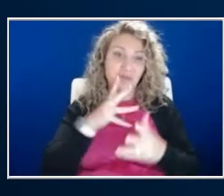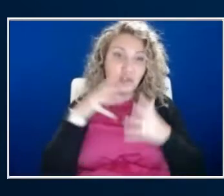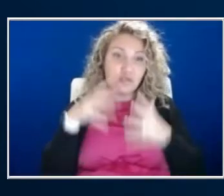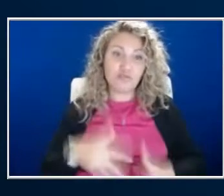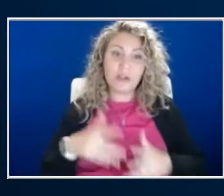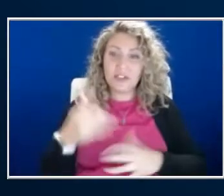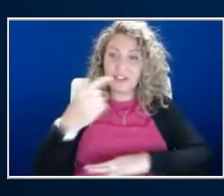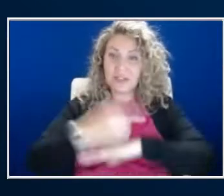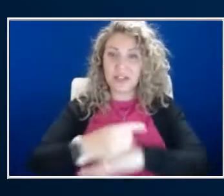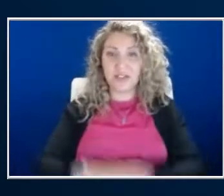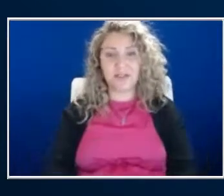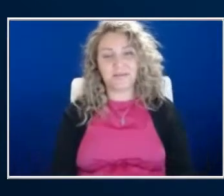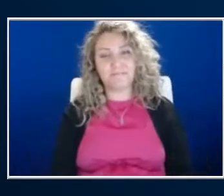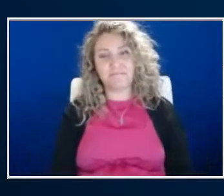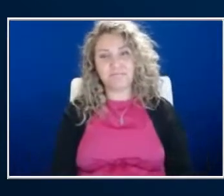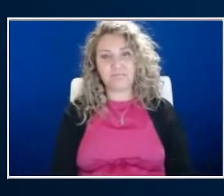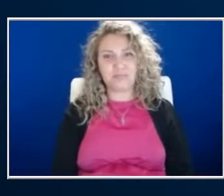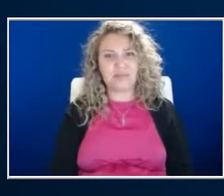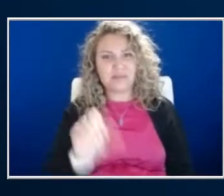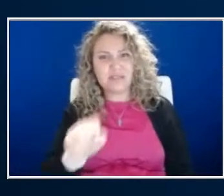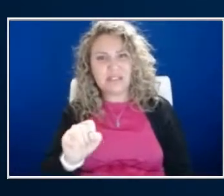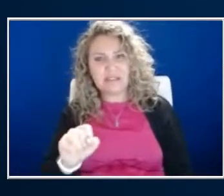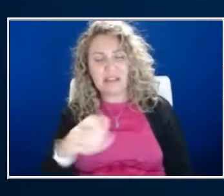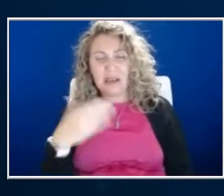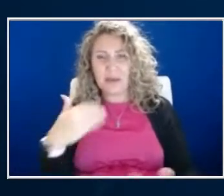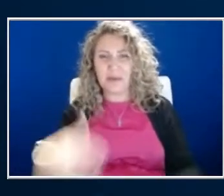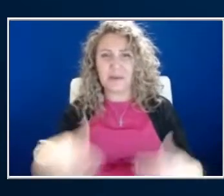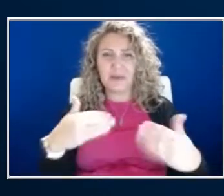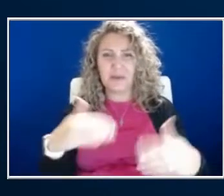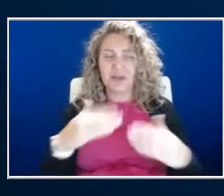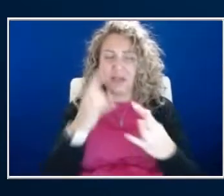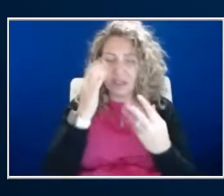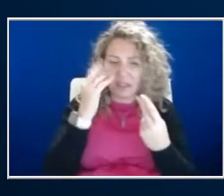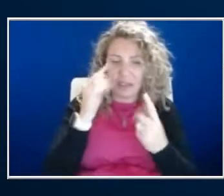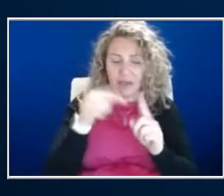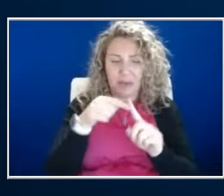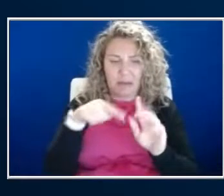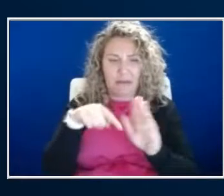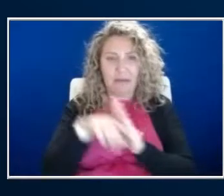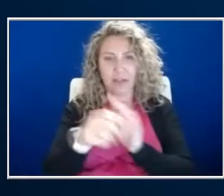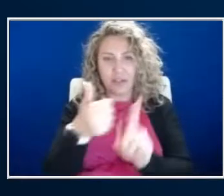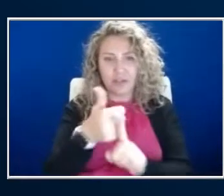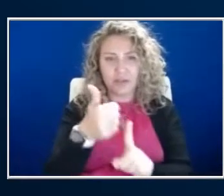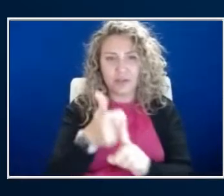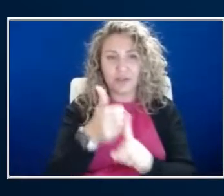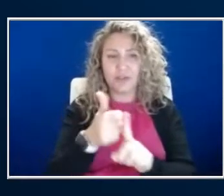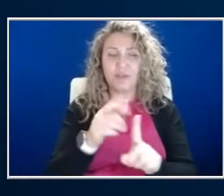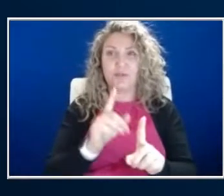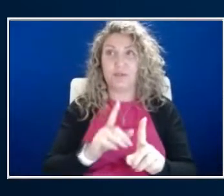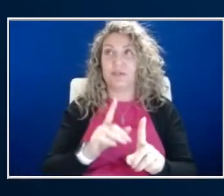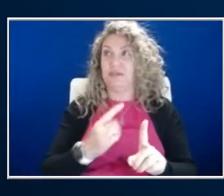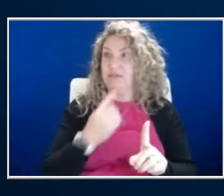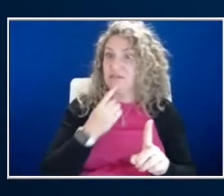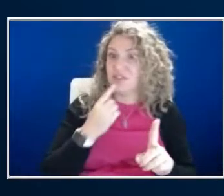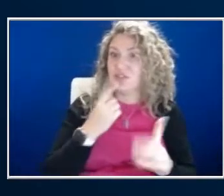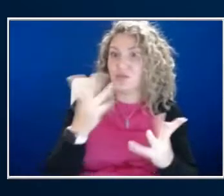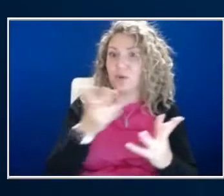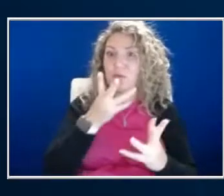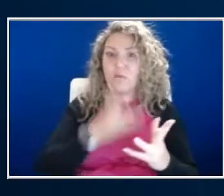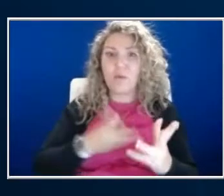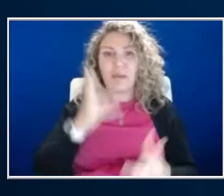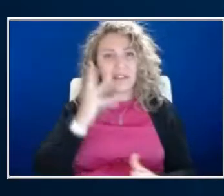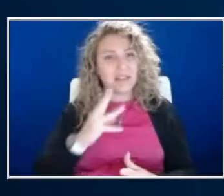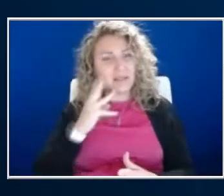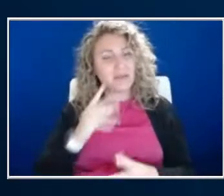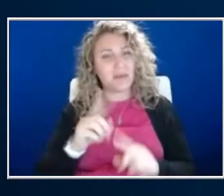well. Yeah, the extreme of considering suicide during this time, it certainly paints the picture of what these women are going through. But Dr. Wagner, what I